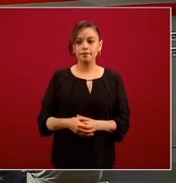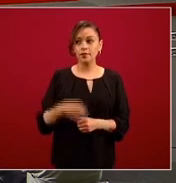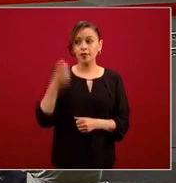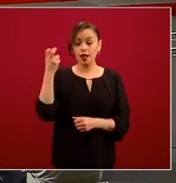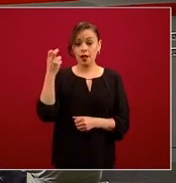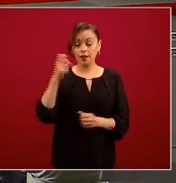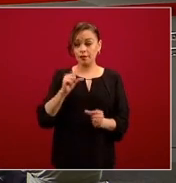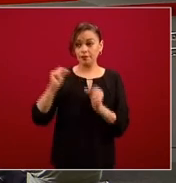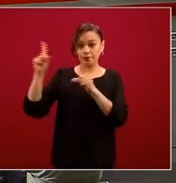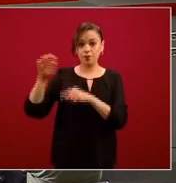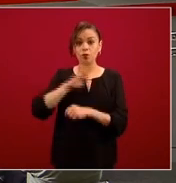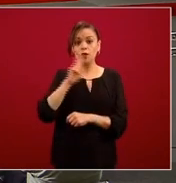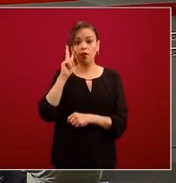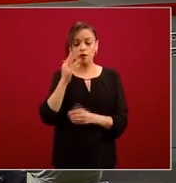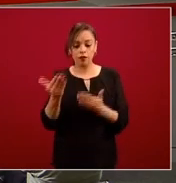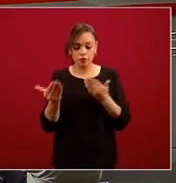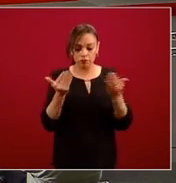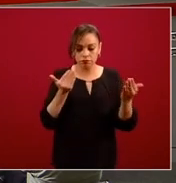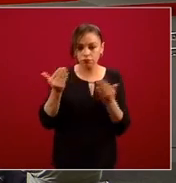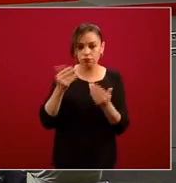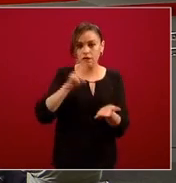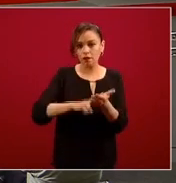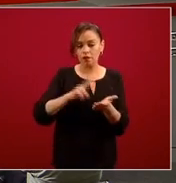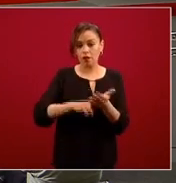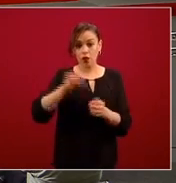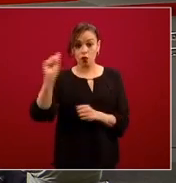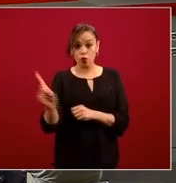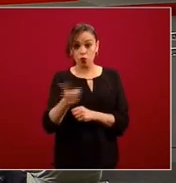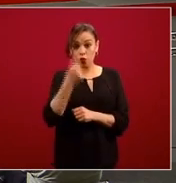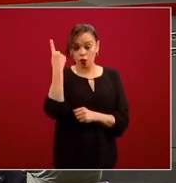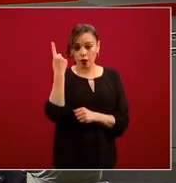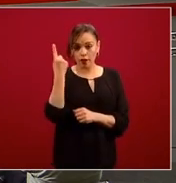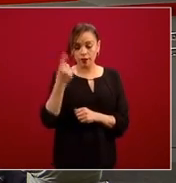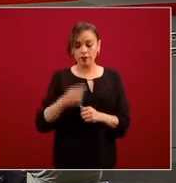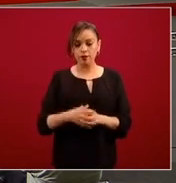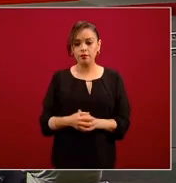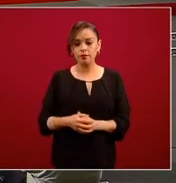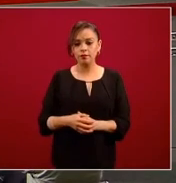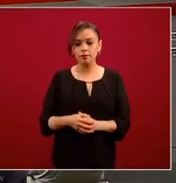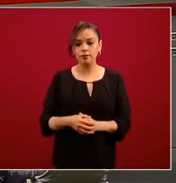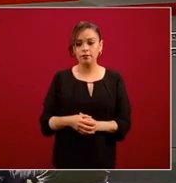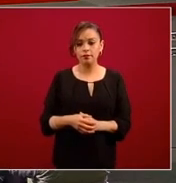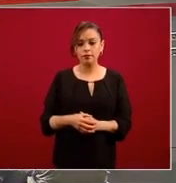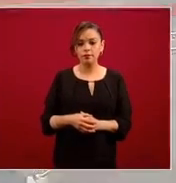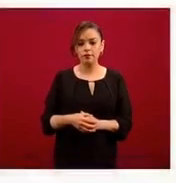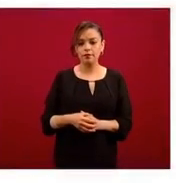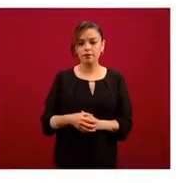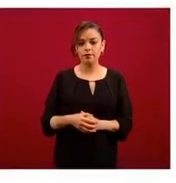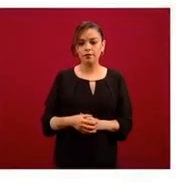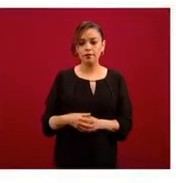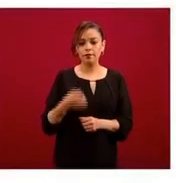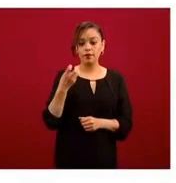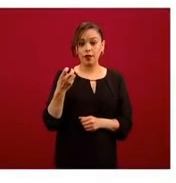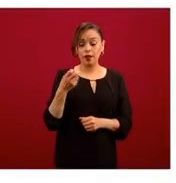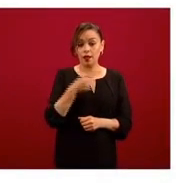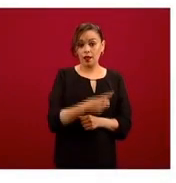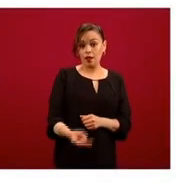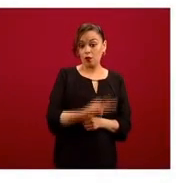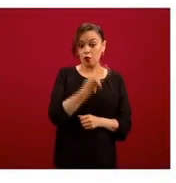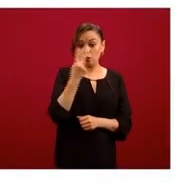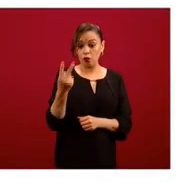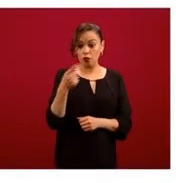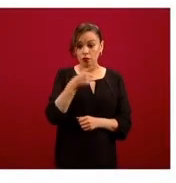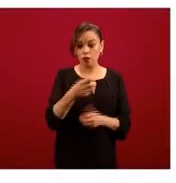This is the comparative graph. Here you see the dollars. Here are the two developments that CONACYT has